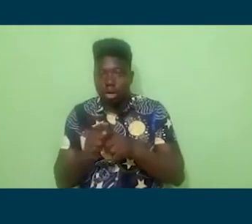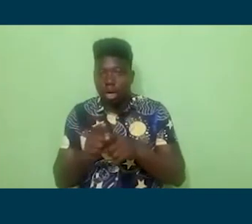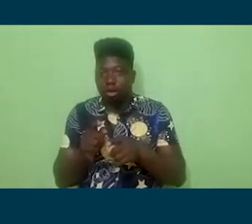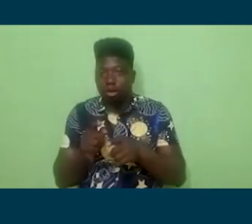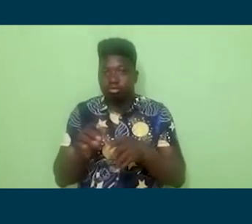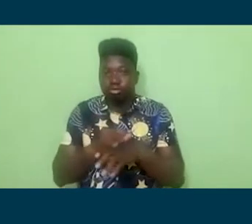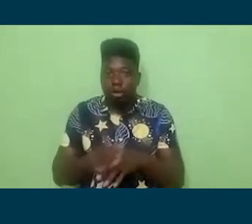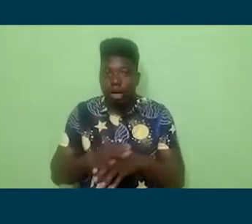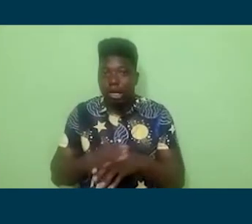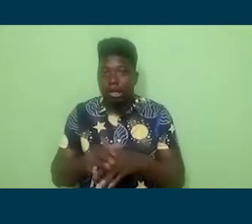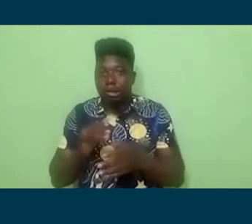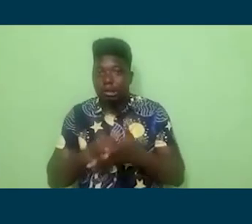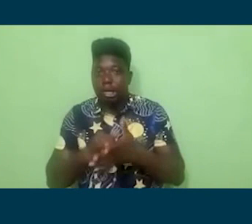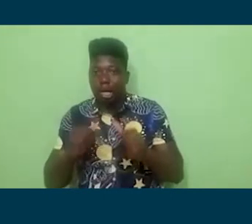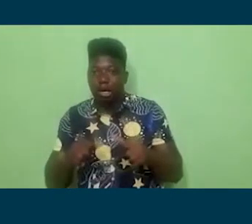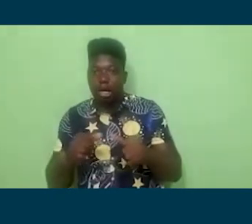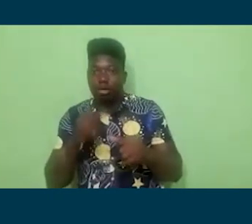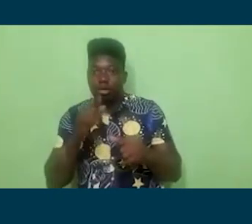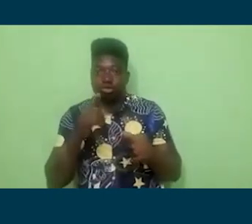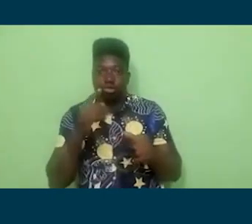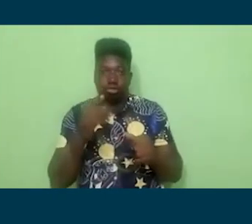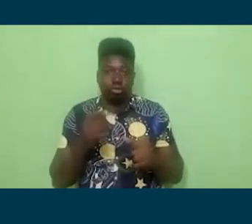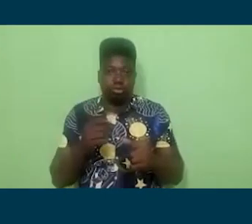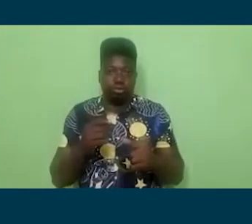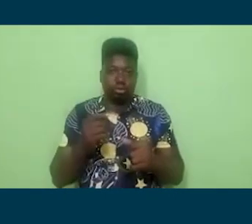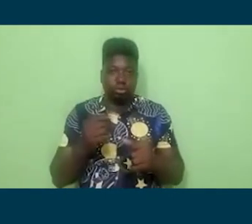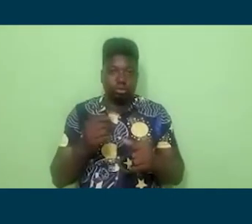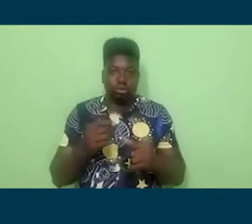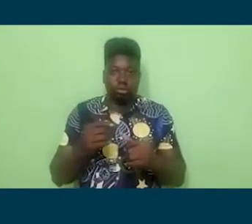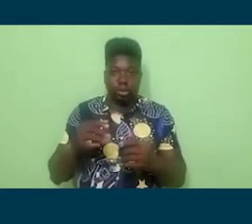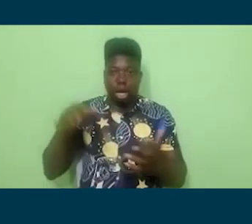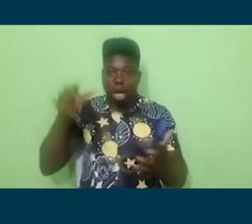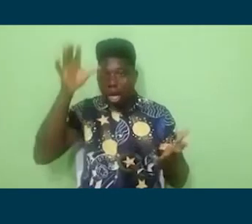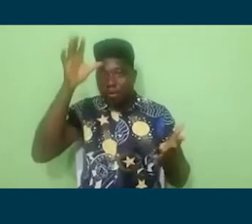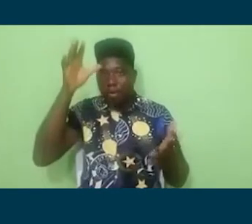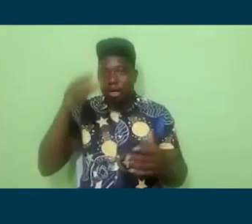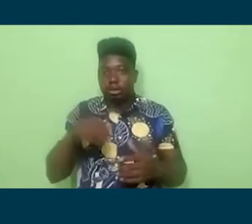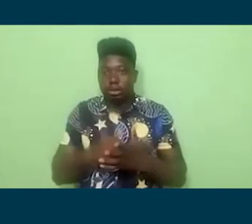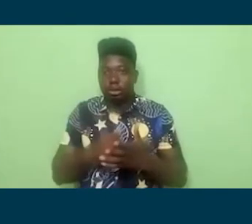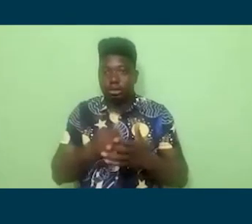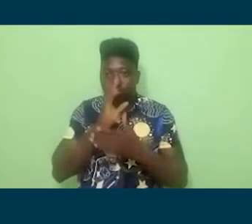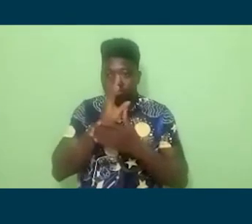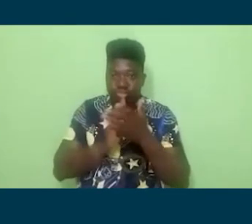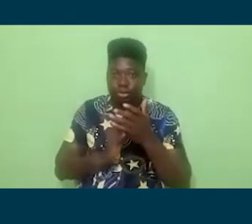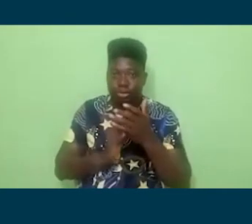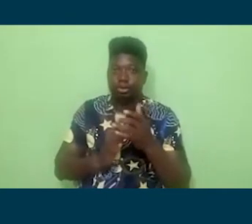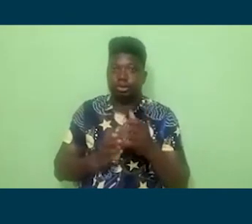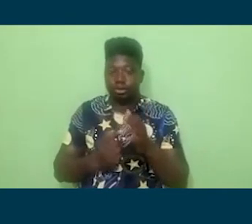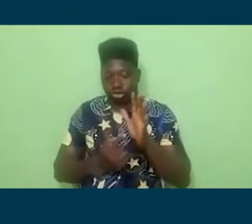expect for when your humanity inevitably shows up.